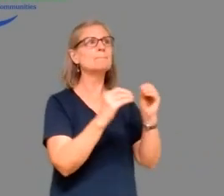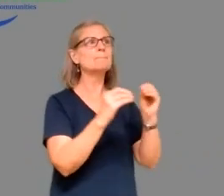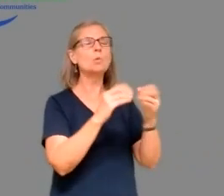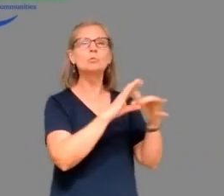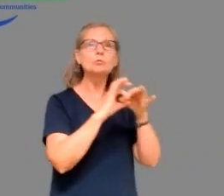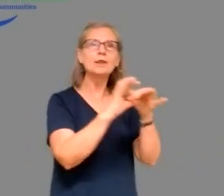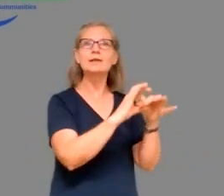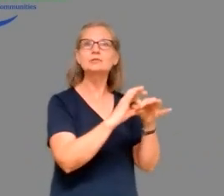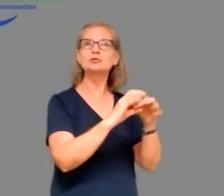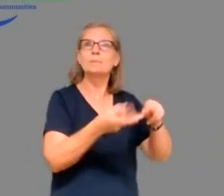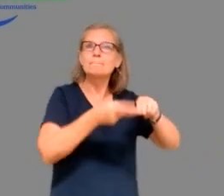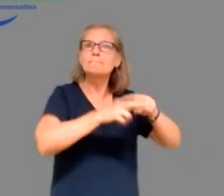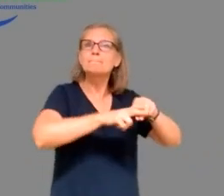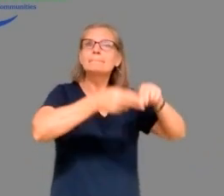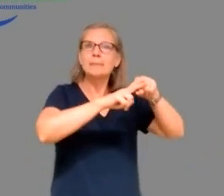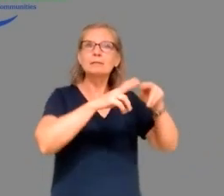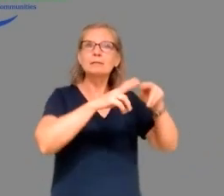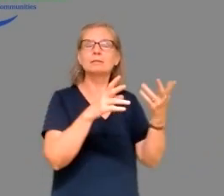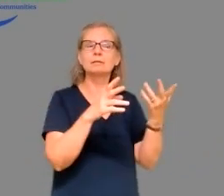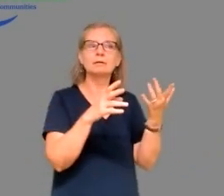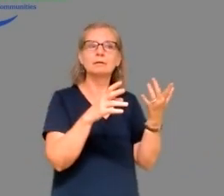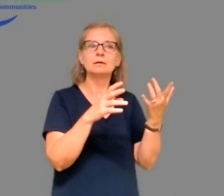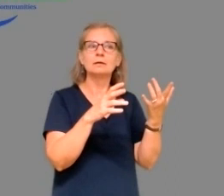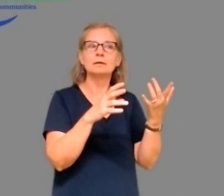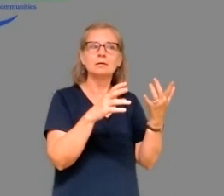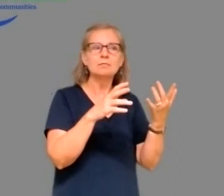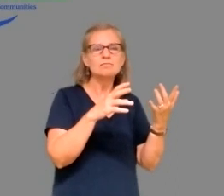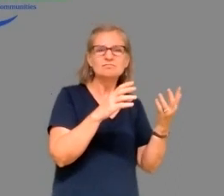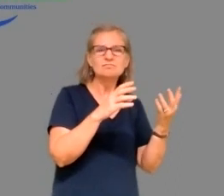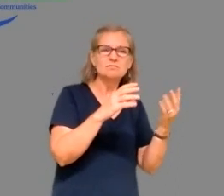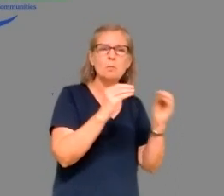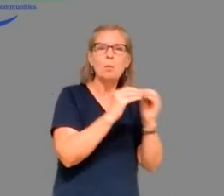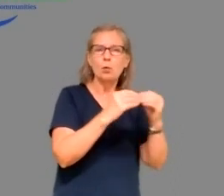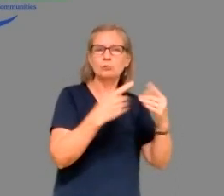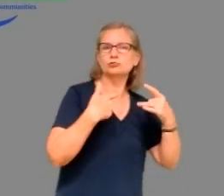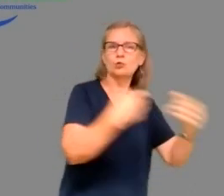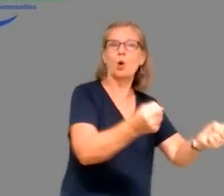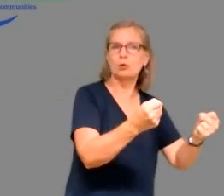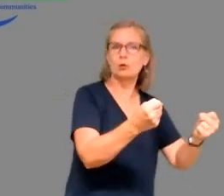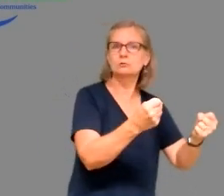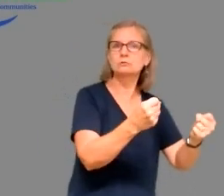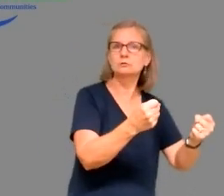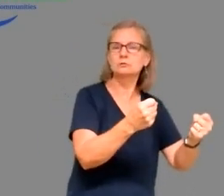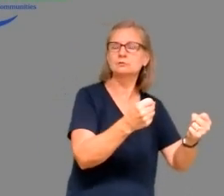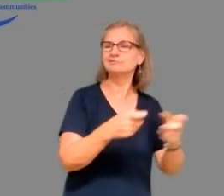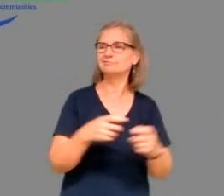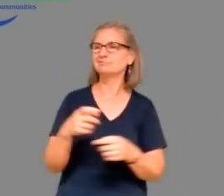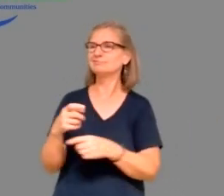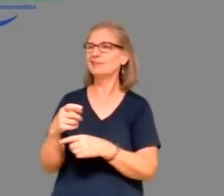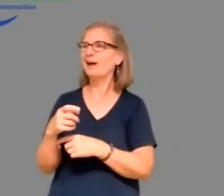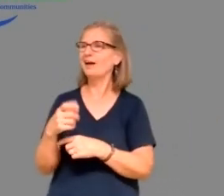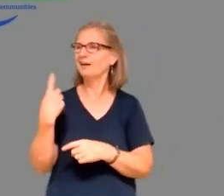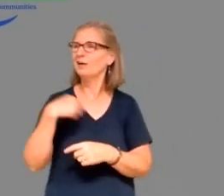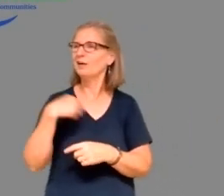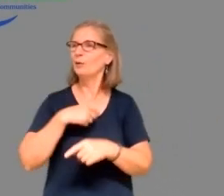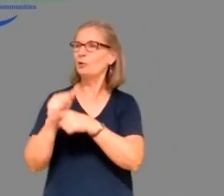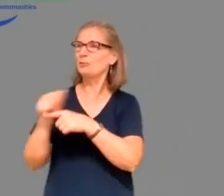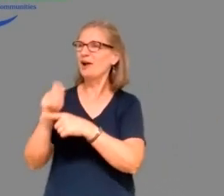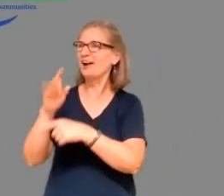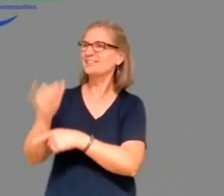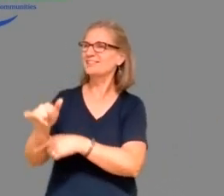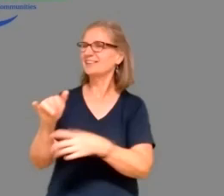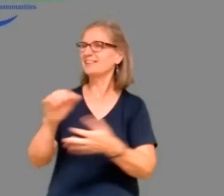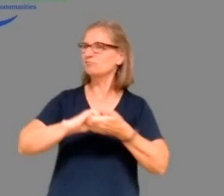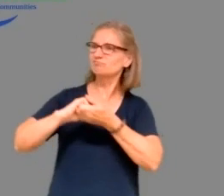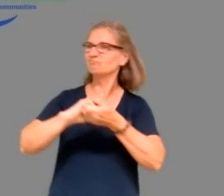weren't there, but they are far stronger now than they were. That muscle is getting exercised. It absolutely is. It absolutely